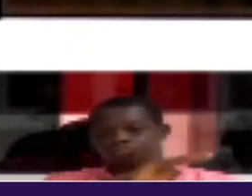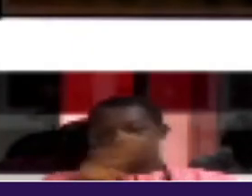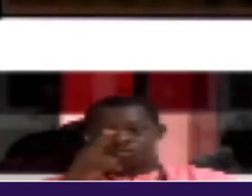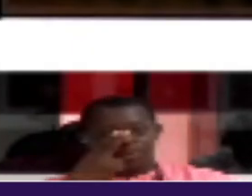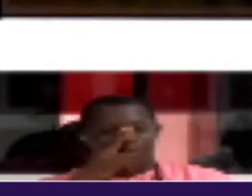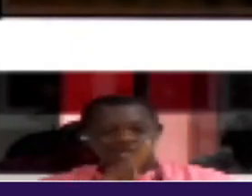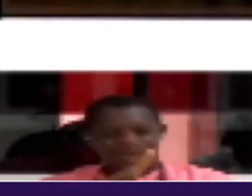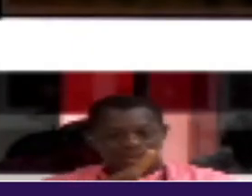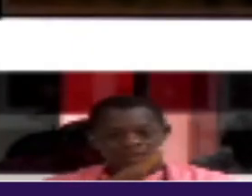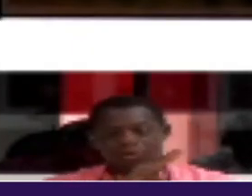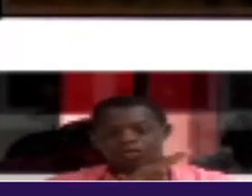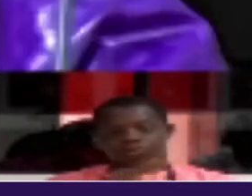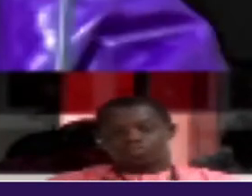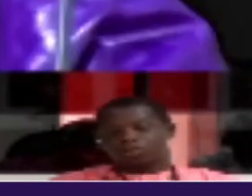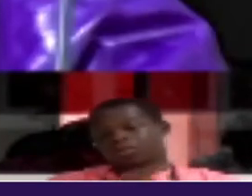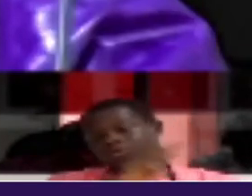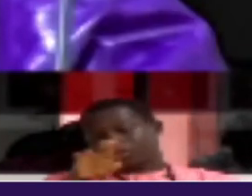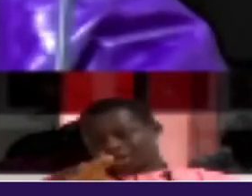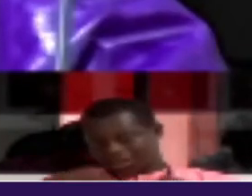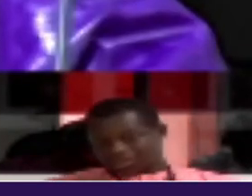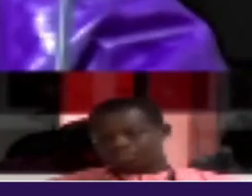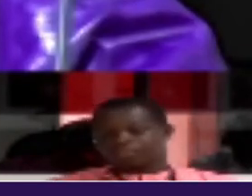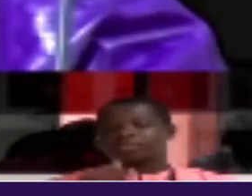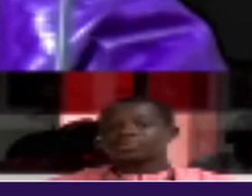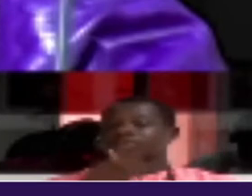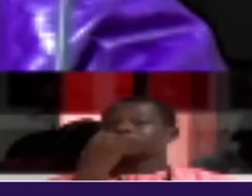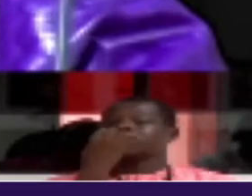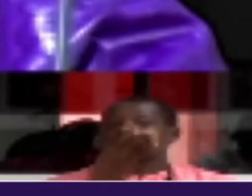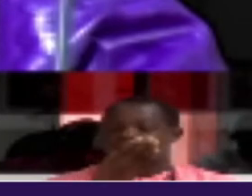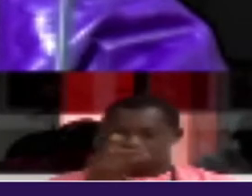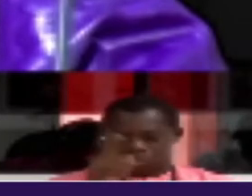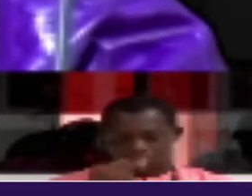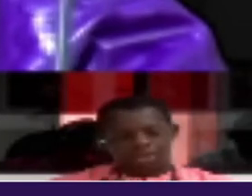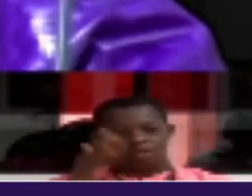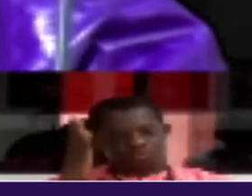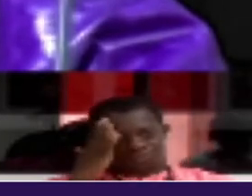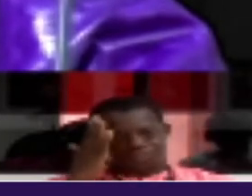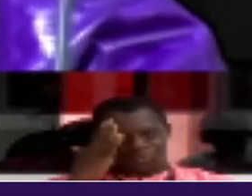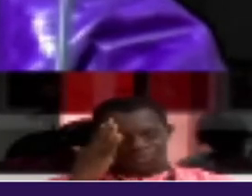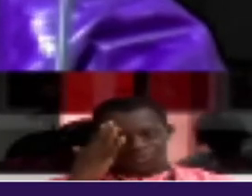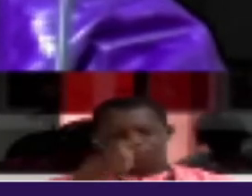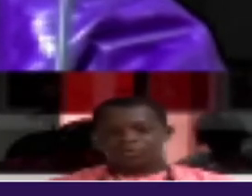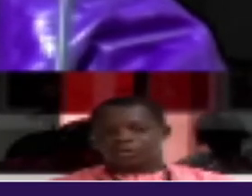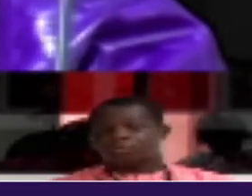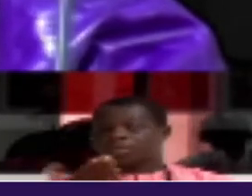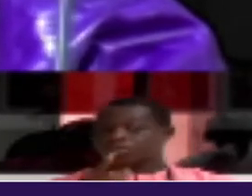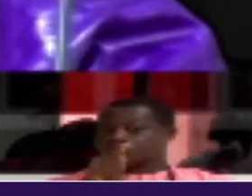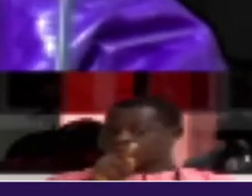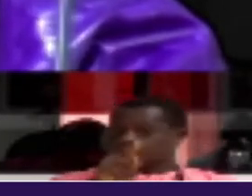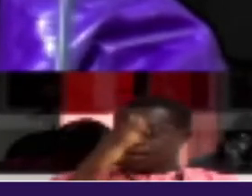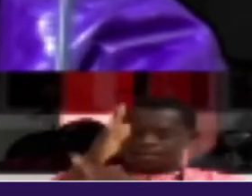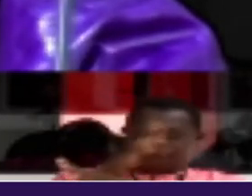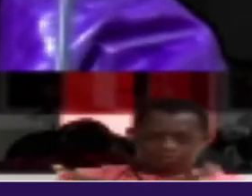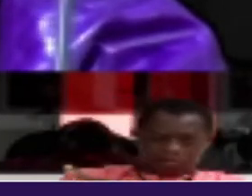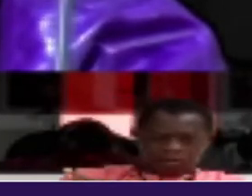saying what I have known. So were you, in fact, a member of the patrol team before your first mission? Before